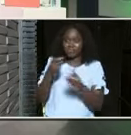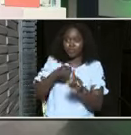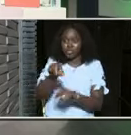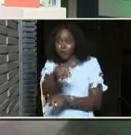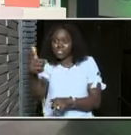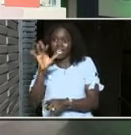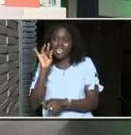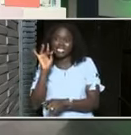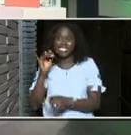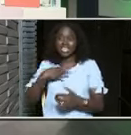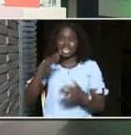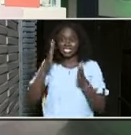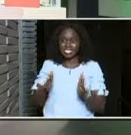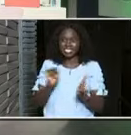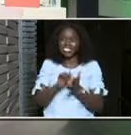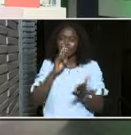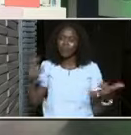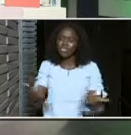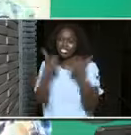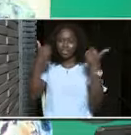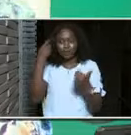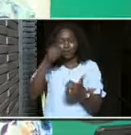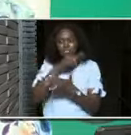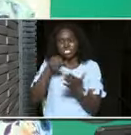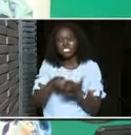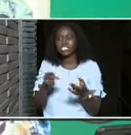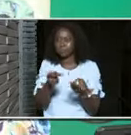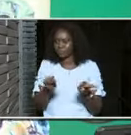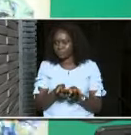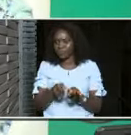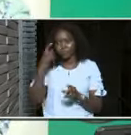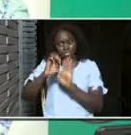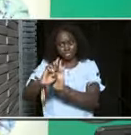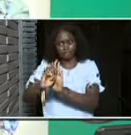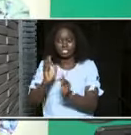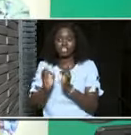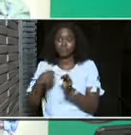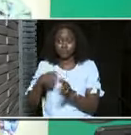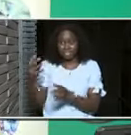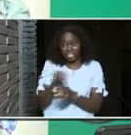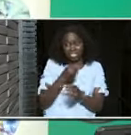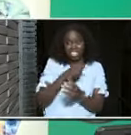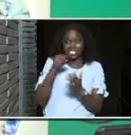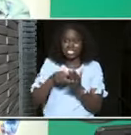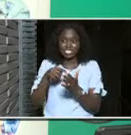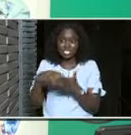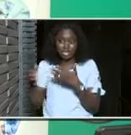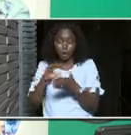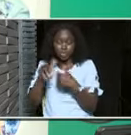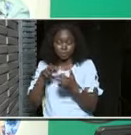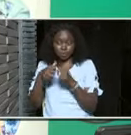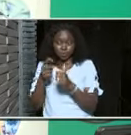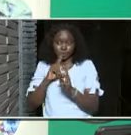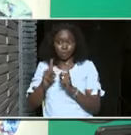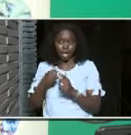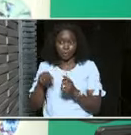are contesting for this office? In terms of, for example, if we take some of the issues you've talked about, let's take them one by one. You talked about the